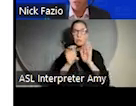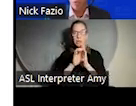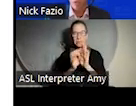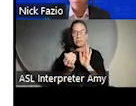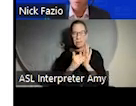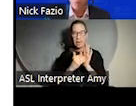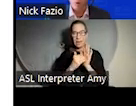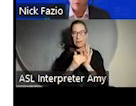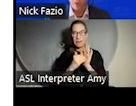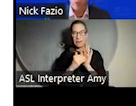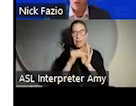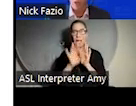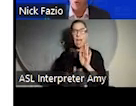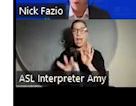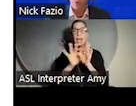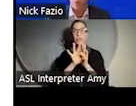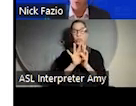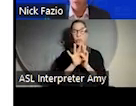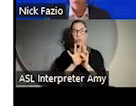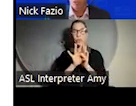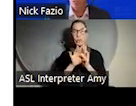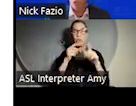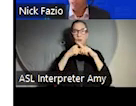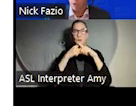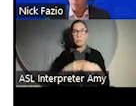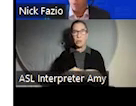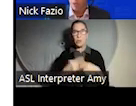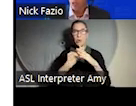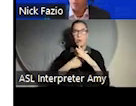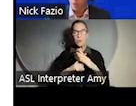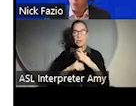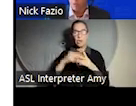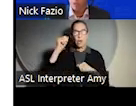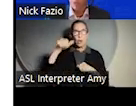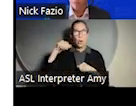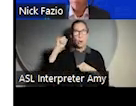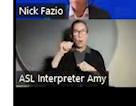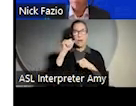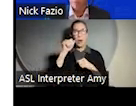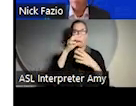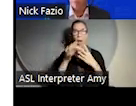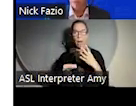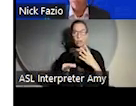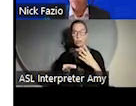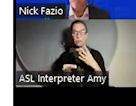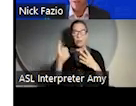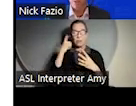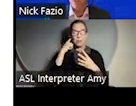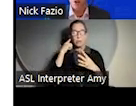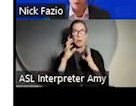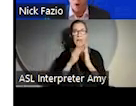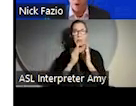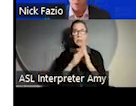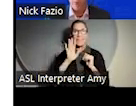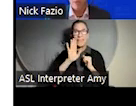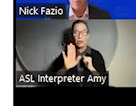and choose the Mute Original Audio option, so you only hear the meeting in your preferred language. Selecting this option is